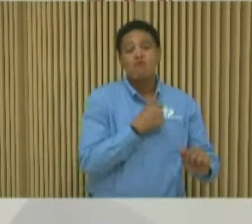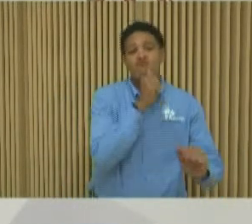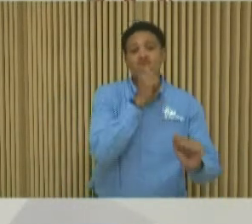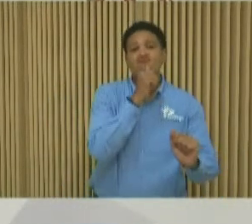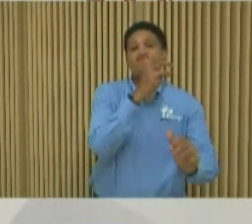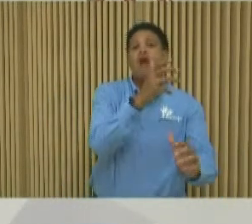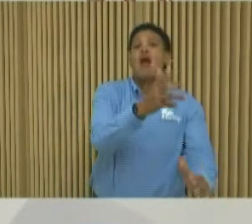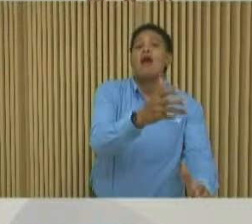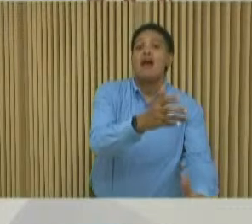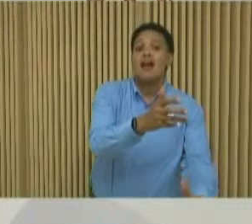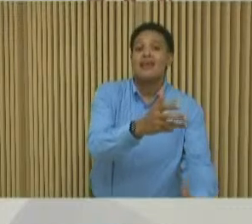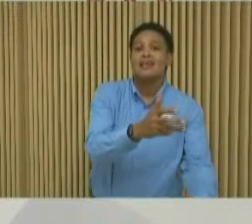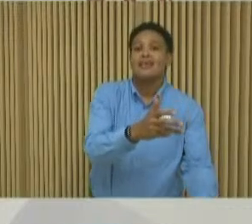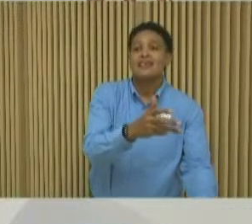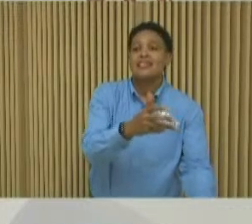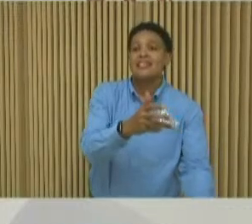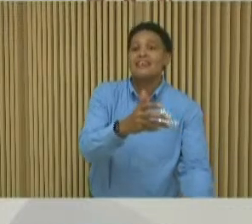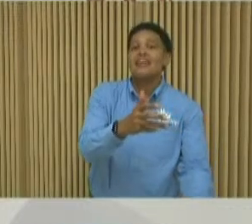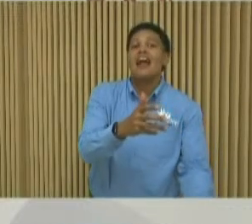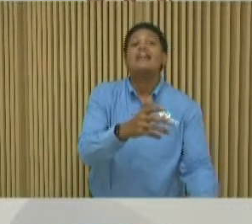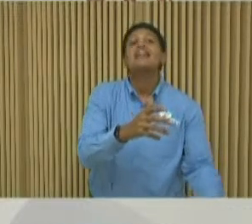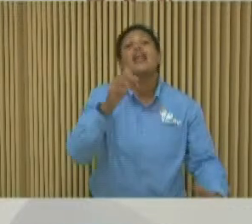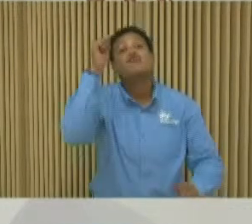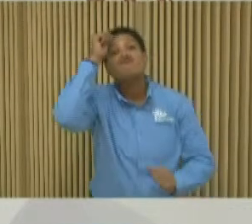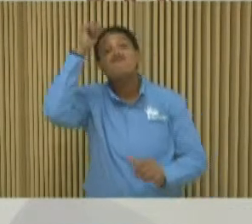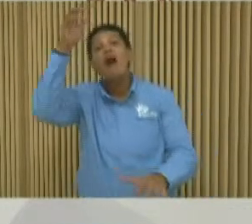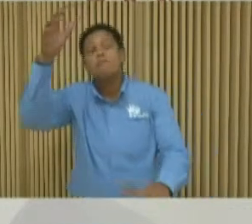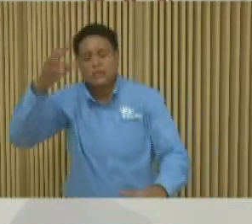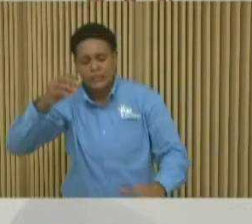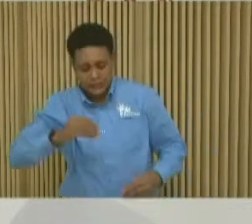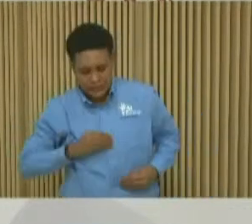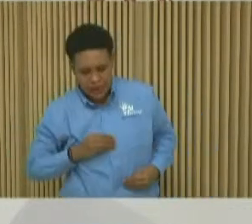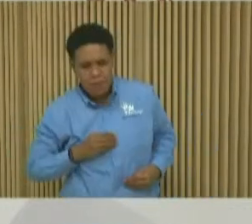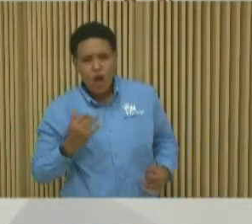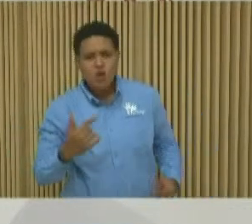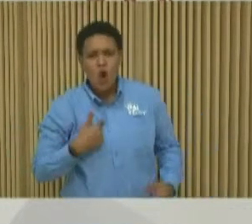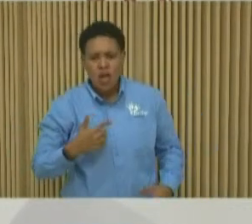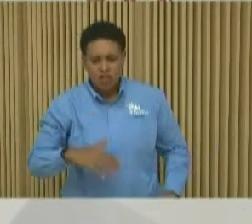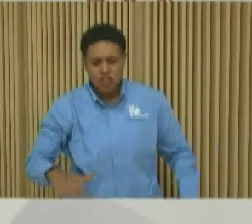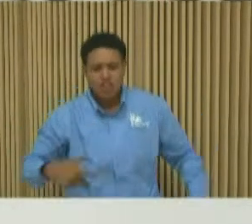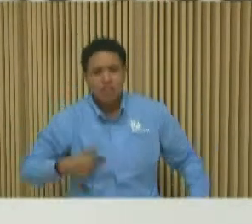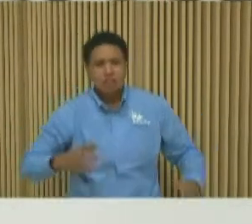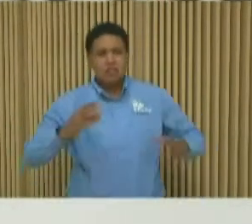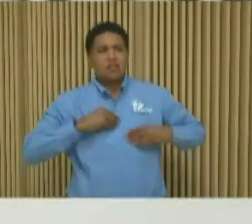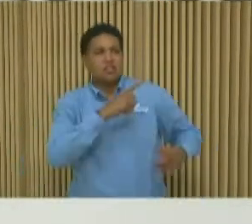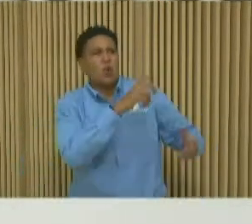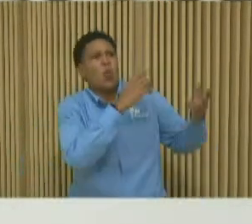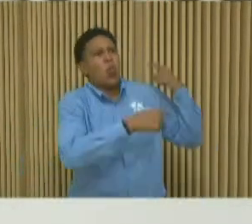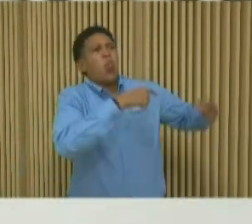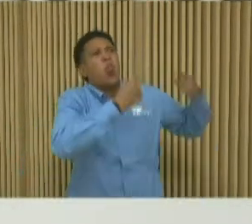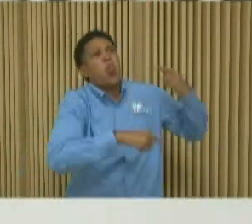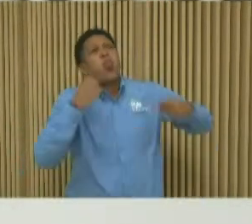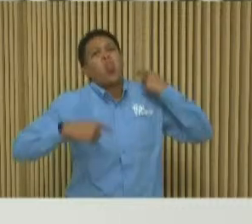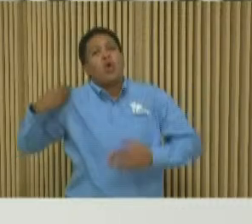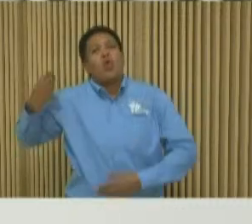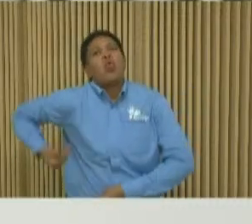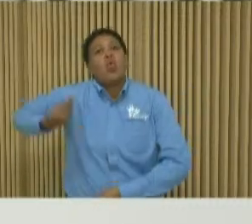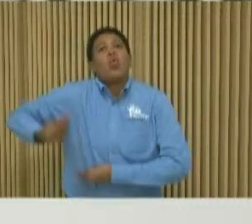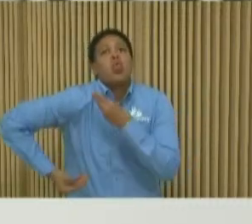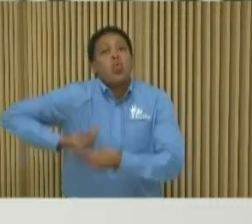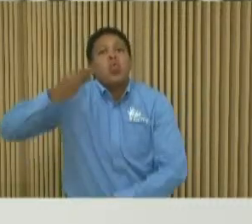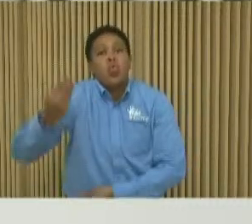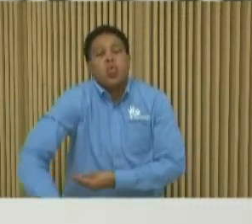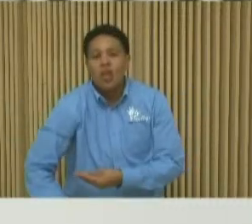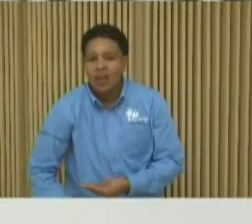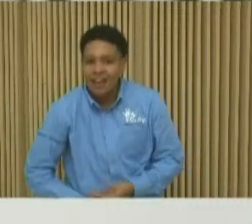grandparents, then our parents took it on, and now we have taken it on. And you would never believe what